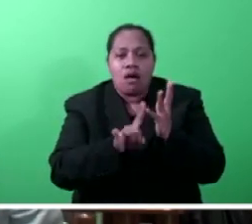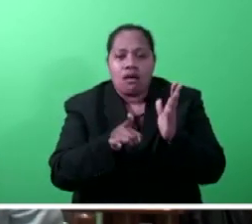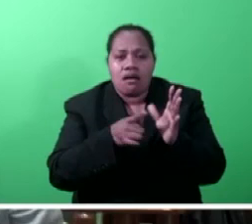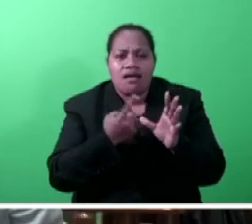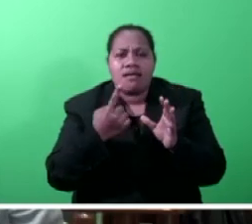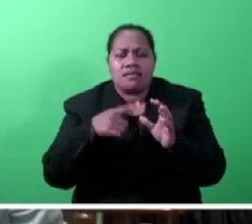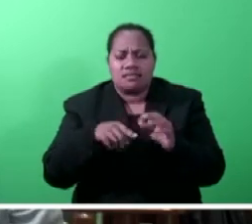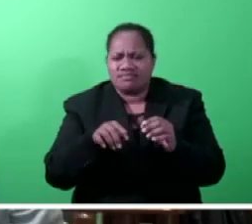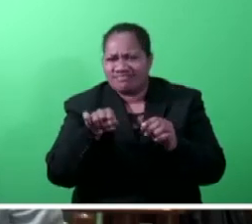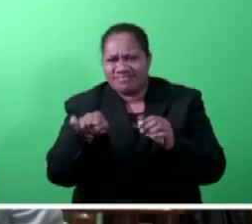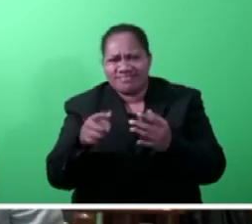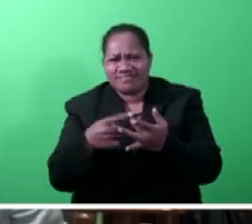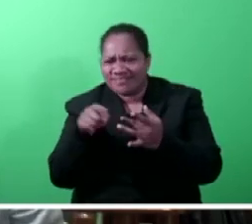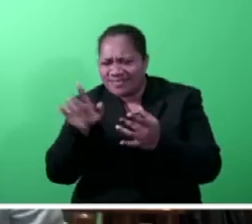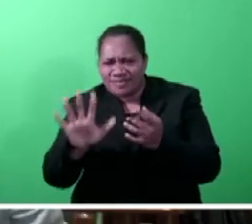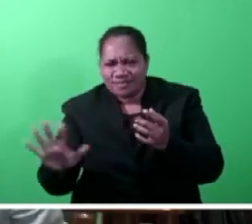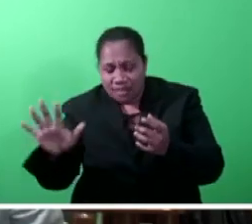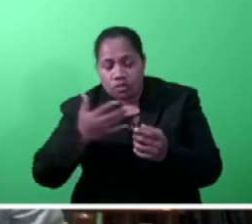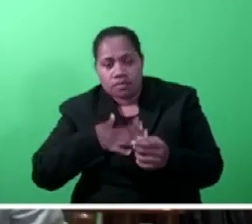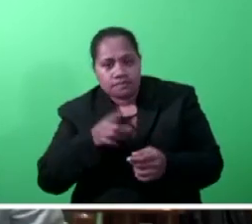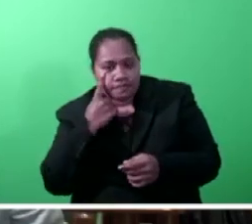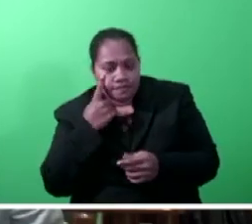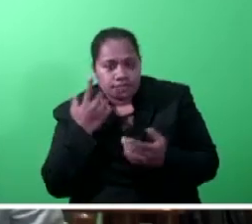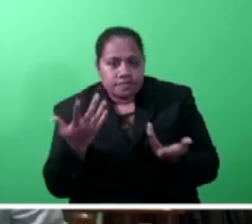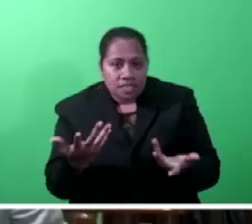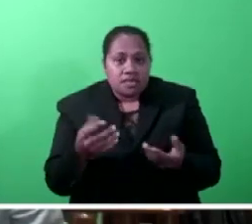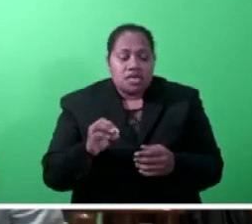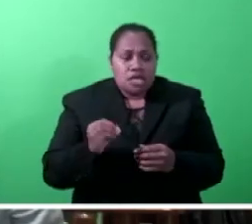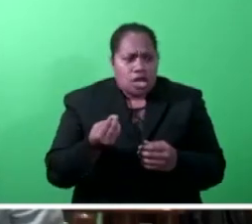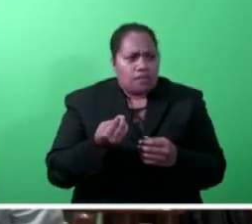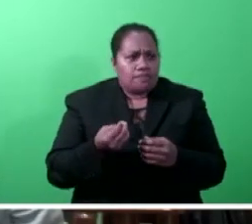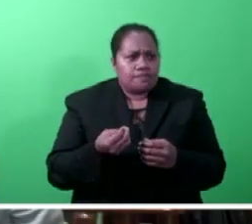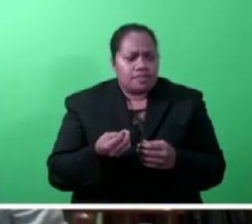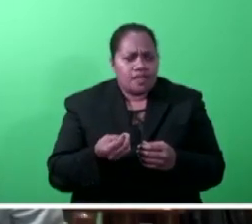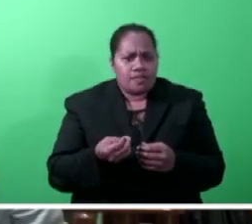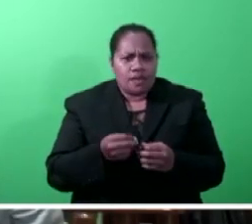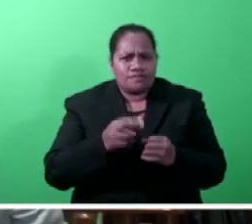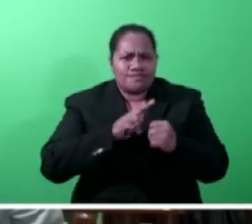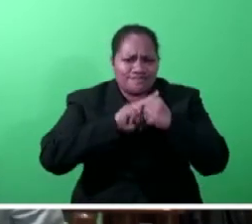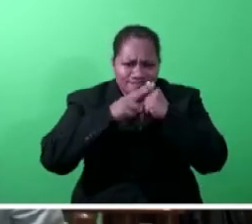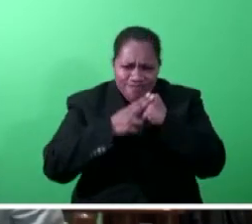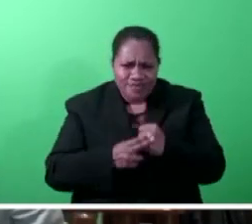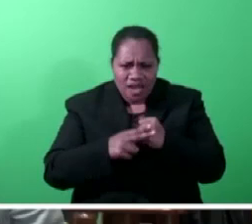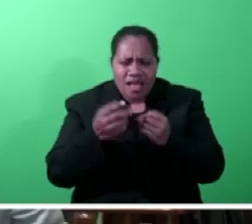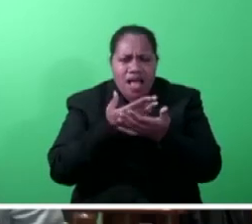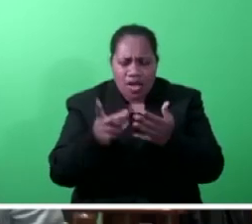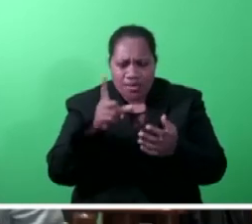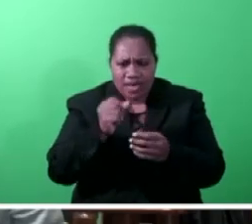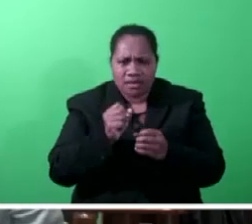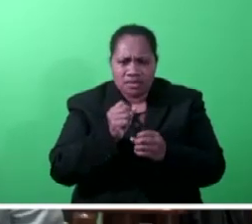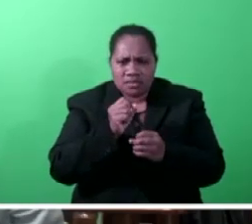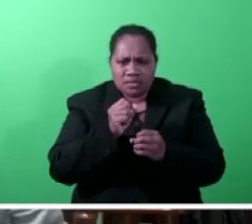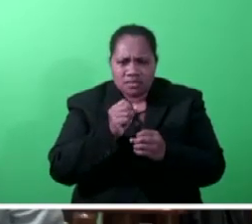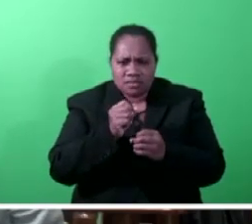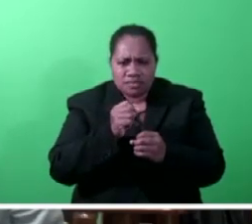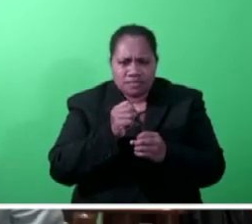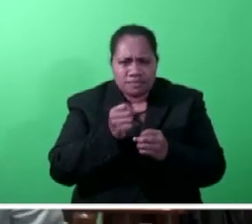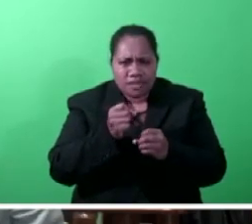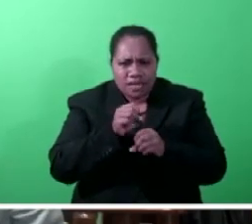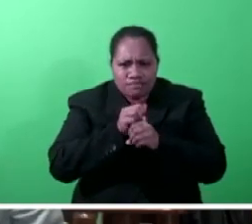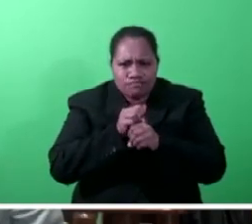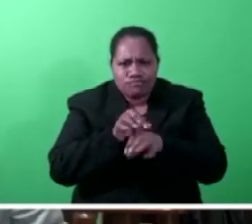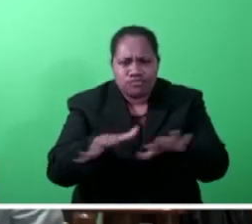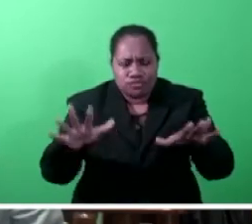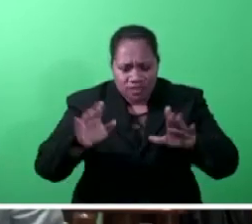current practice of forecasting of floods, Mr. Speaker, sir, it depends on looking at the various levels of